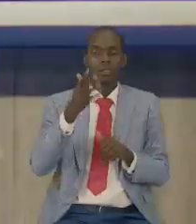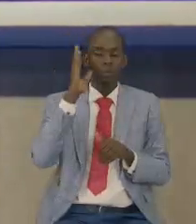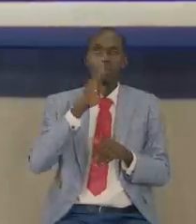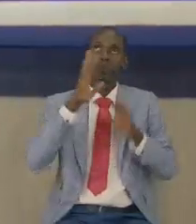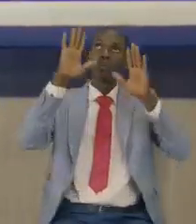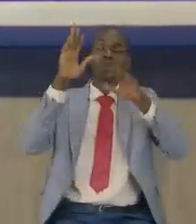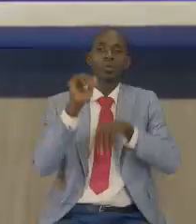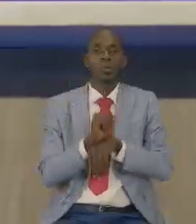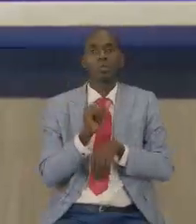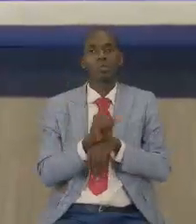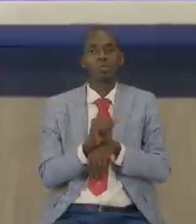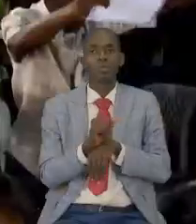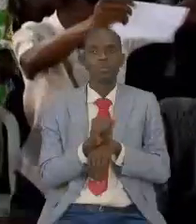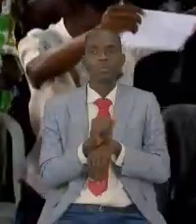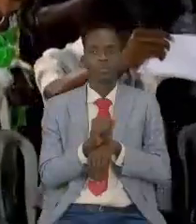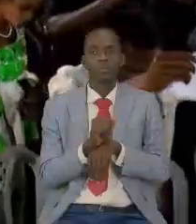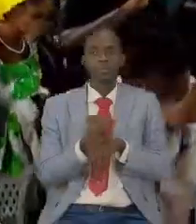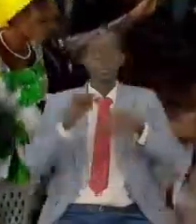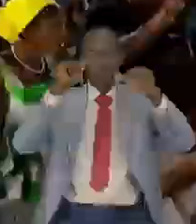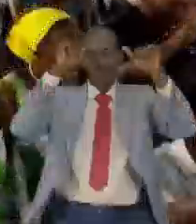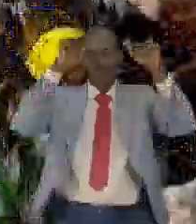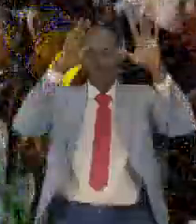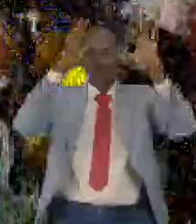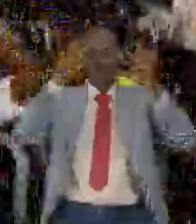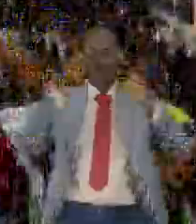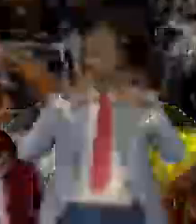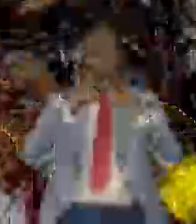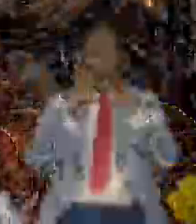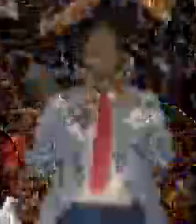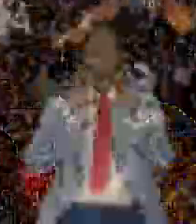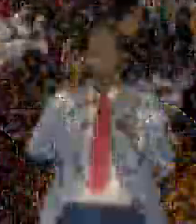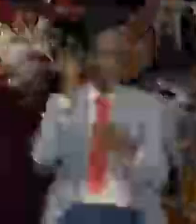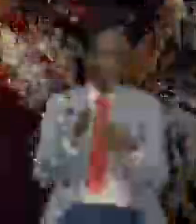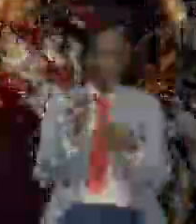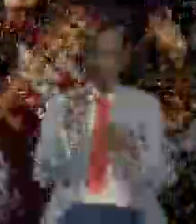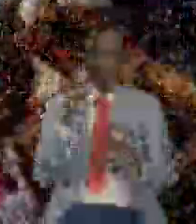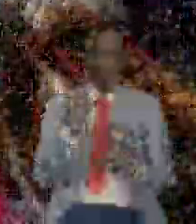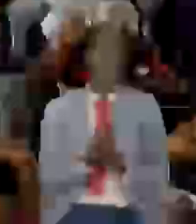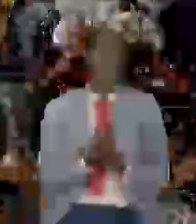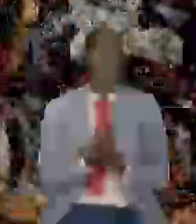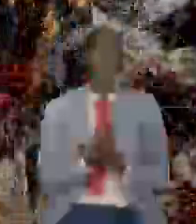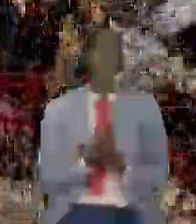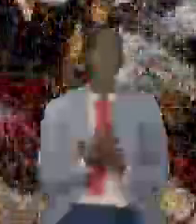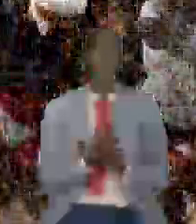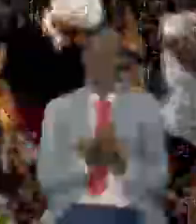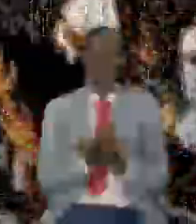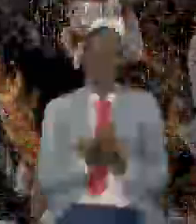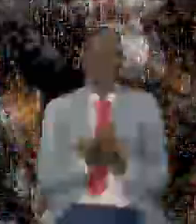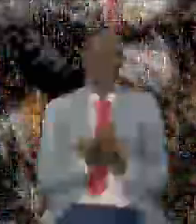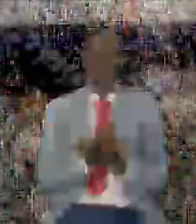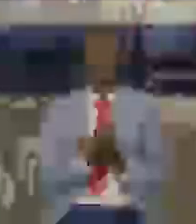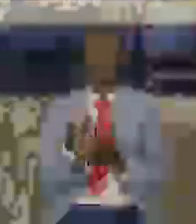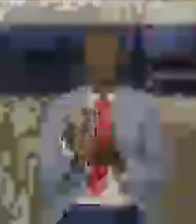Father, in Jesus' name, we thank you, Lord, for the Lamb of